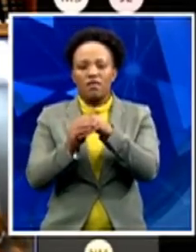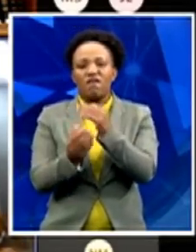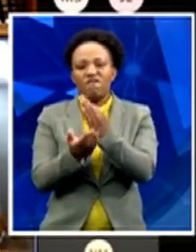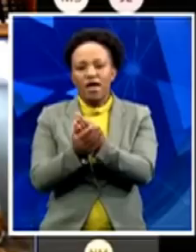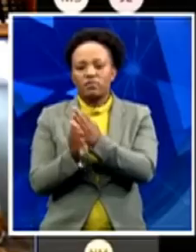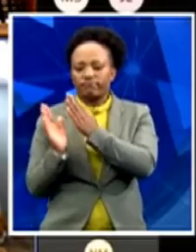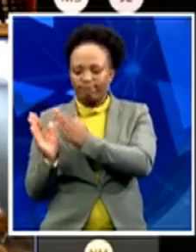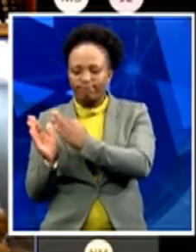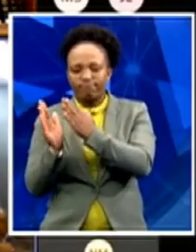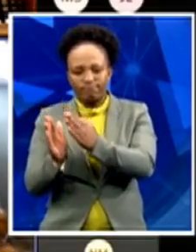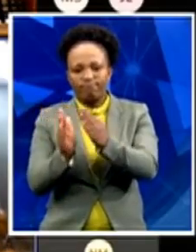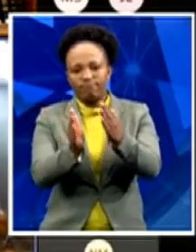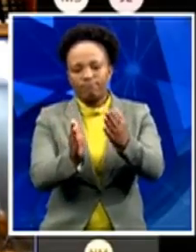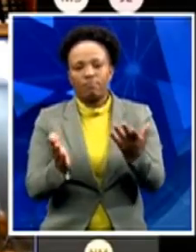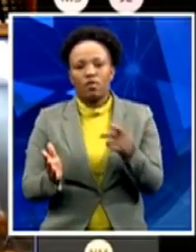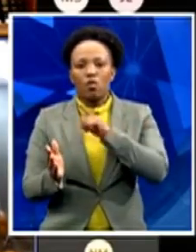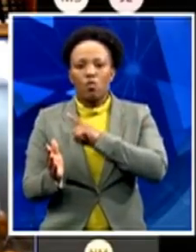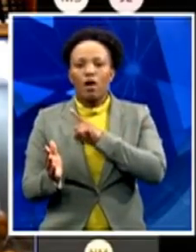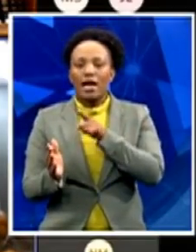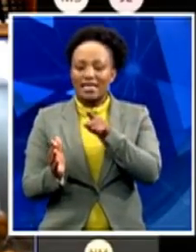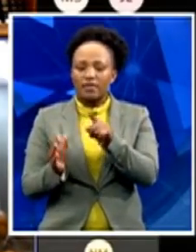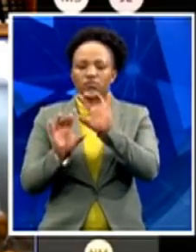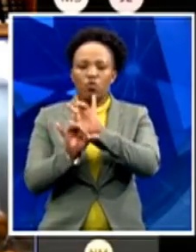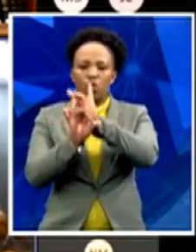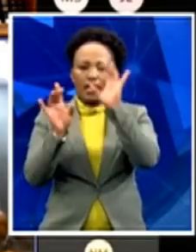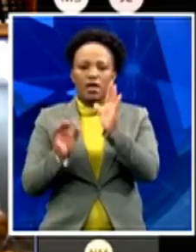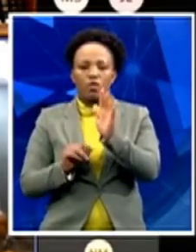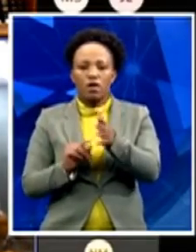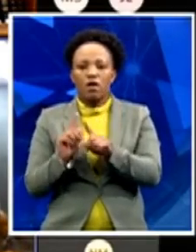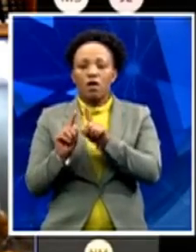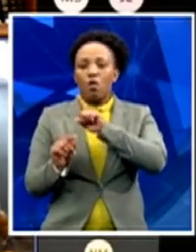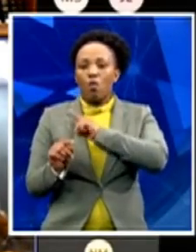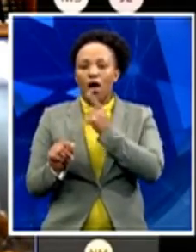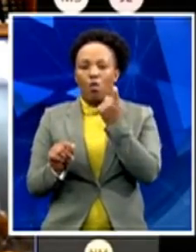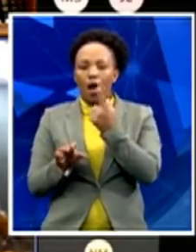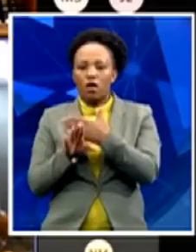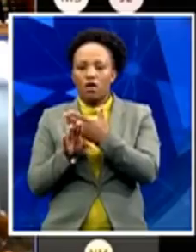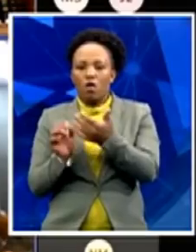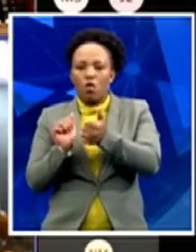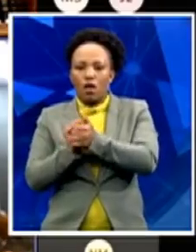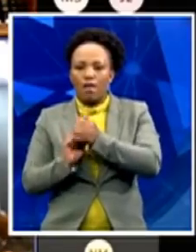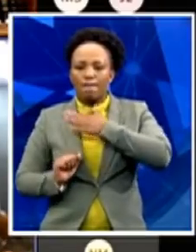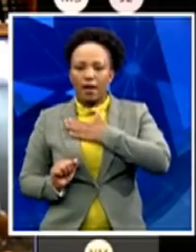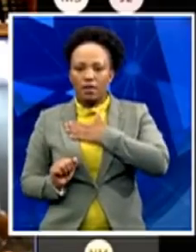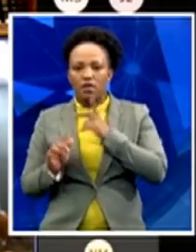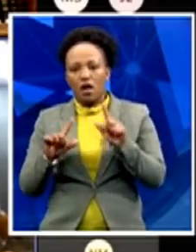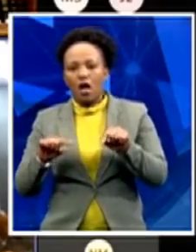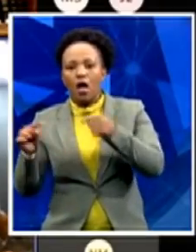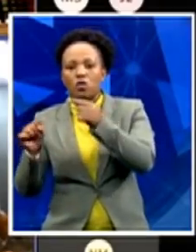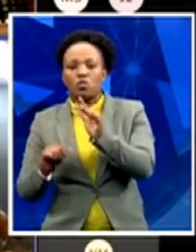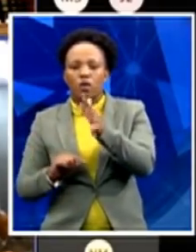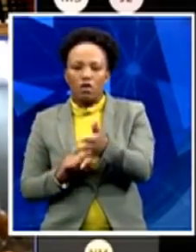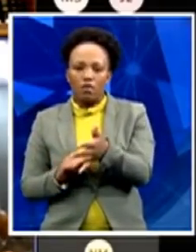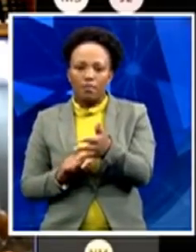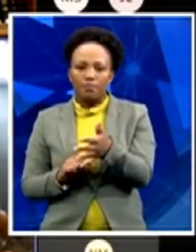lord, just now, because one of my colleagues is going to be arguing the Rule 615, but I'm